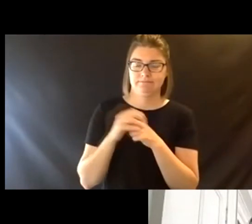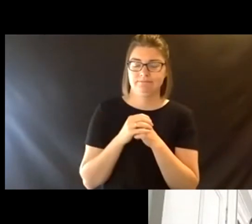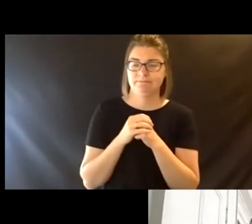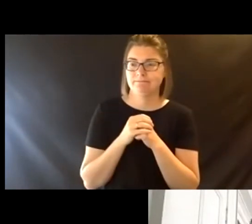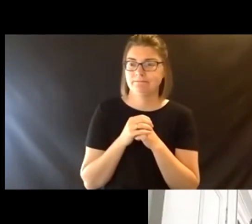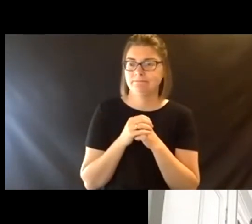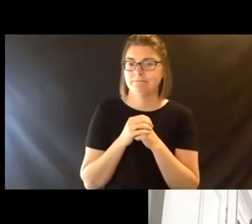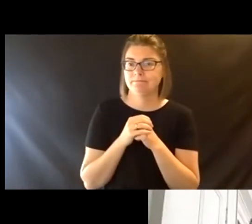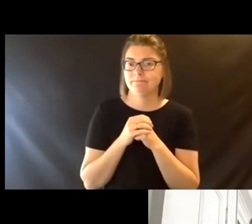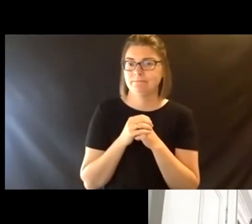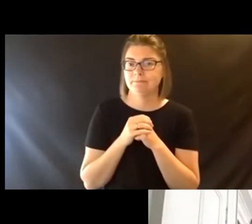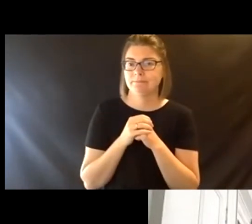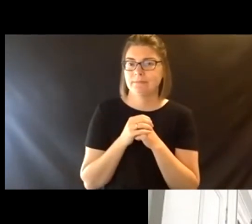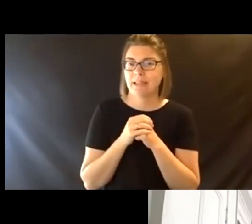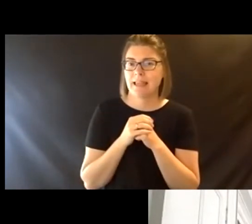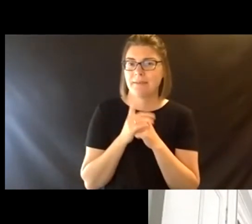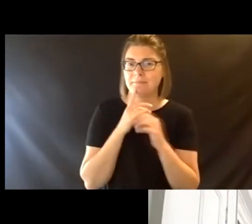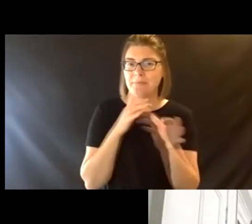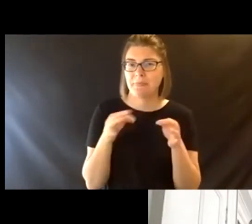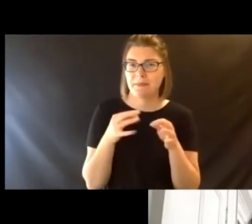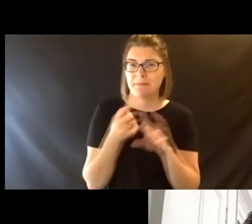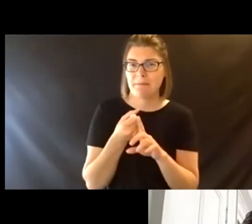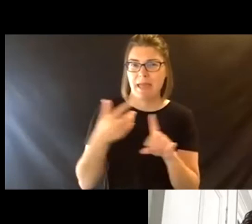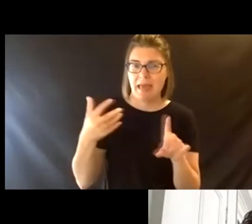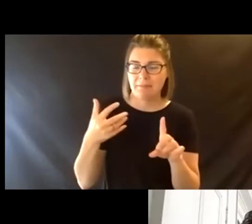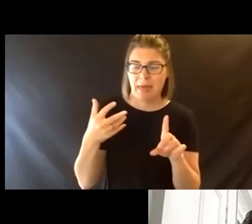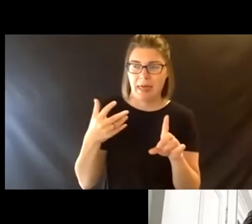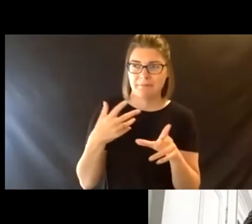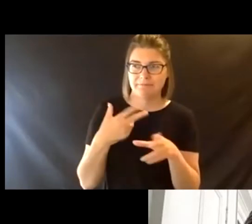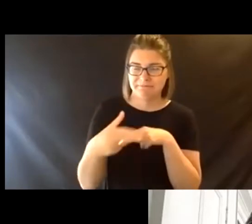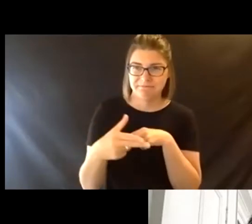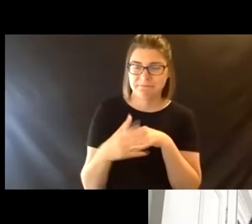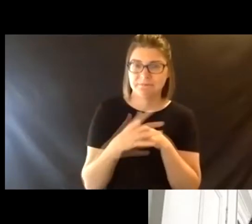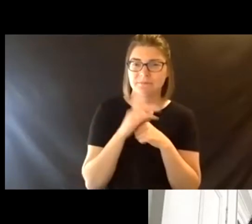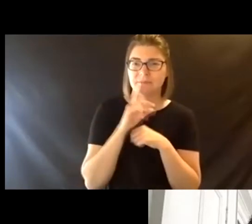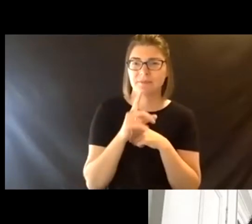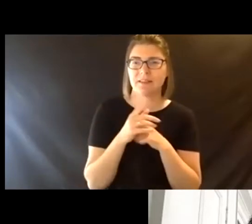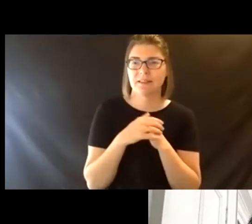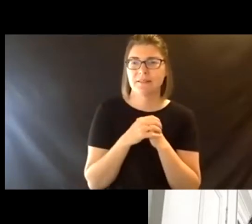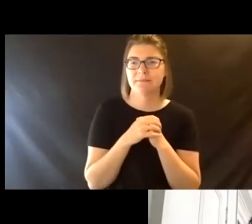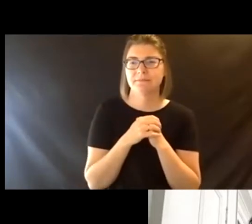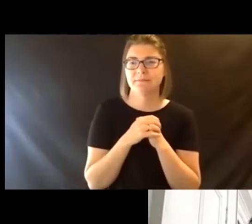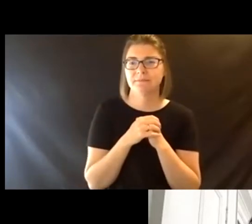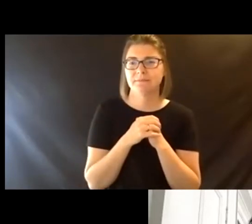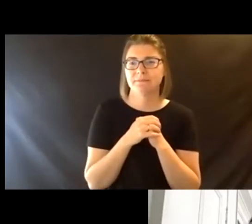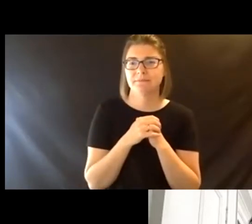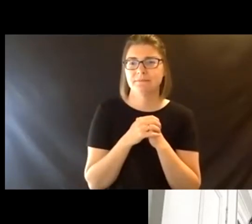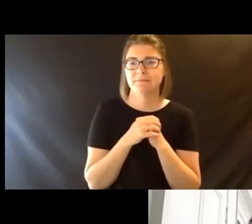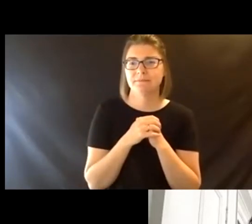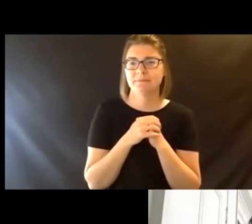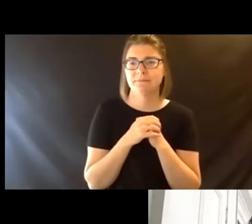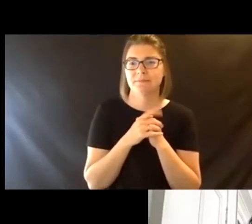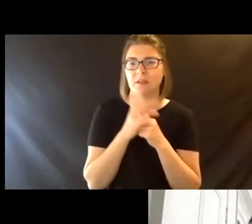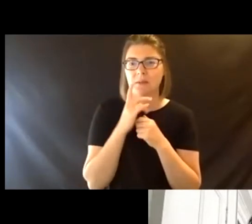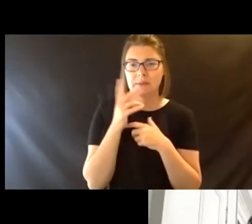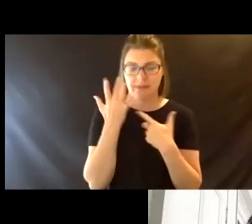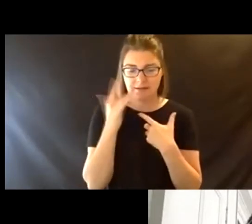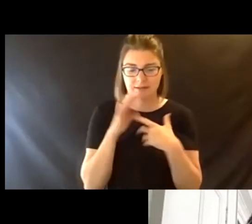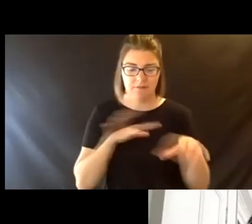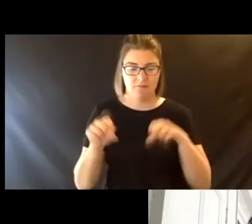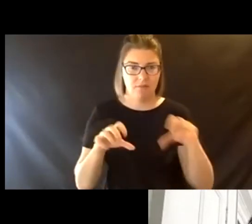I'm gonna have to explain this really quickly because I know it's gonna be a lot, but essentially there are, as a result of